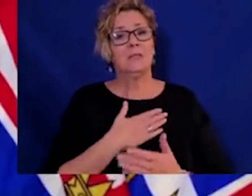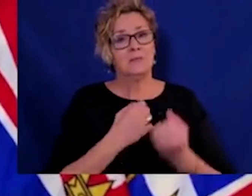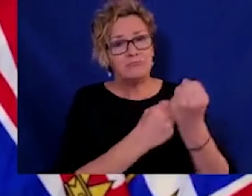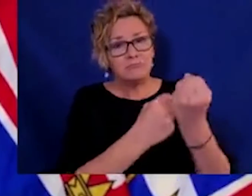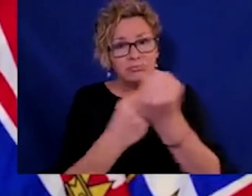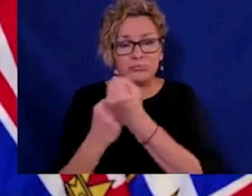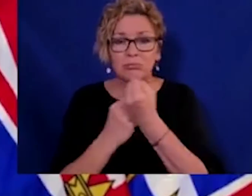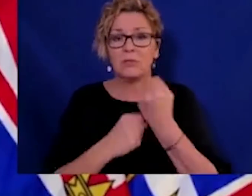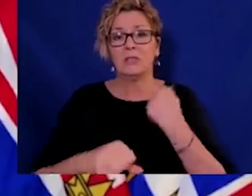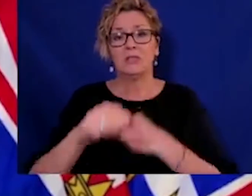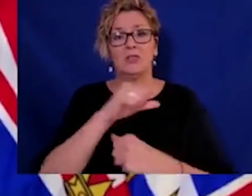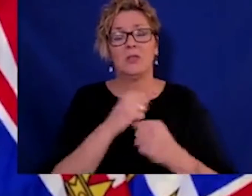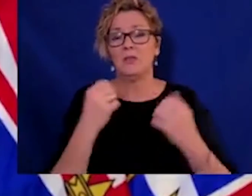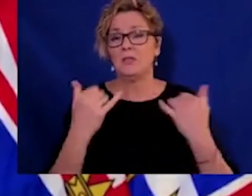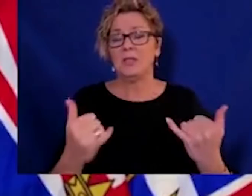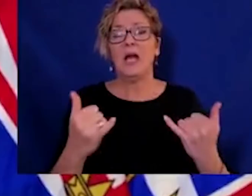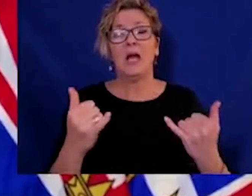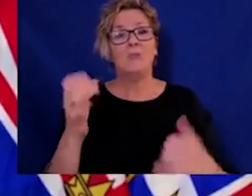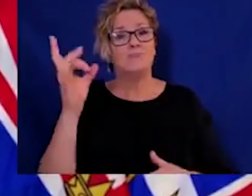other.